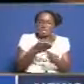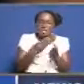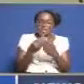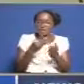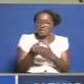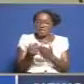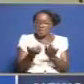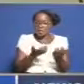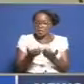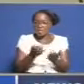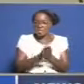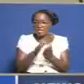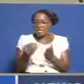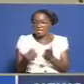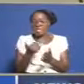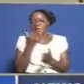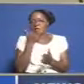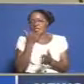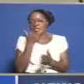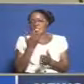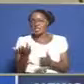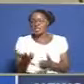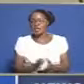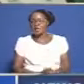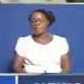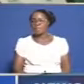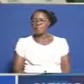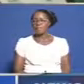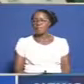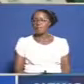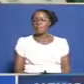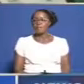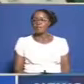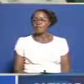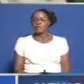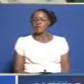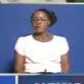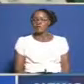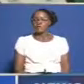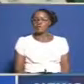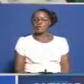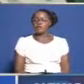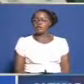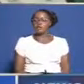among other charges. Timothy Kipnusu, Channel One News.